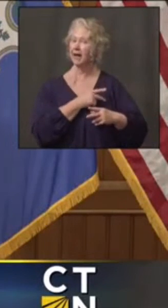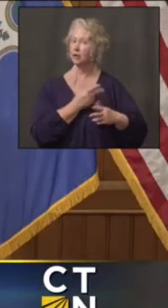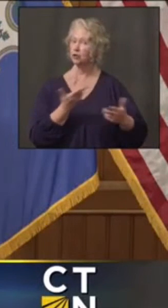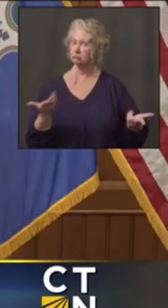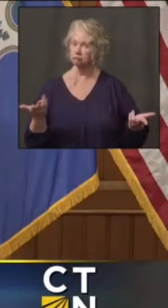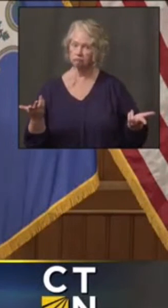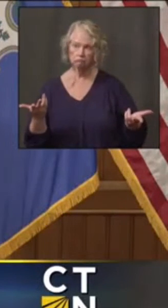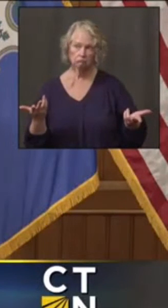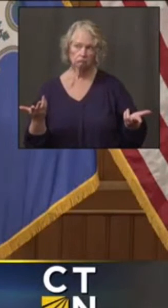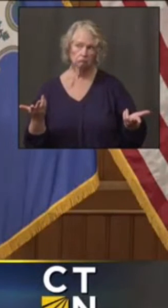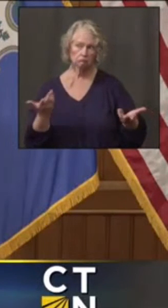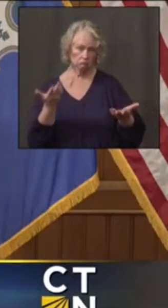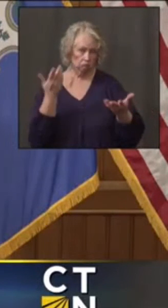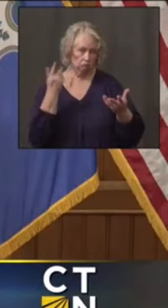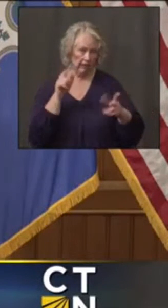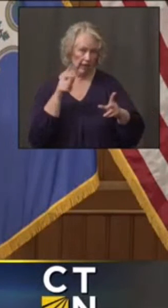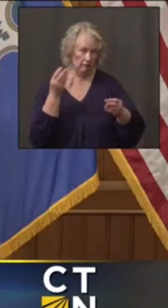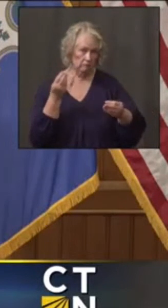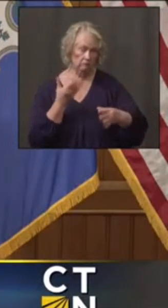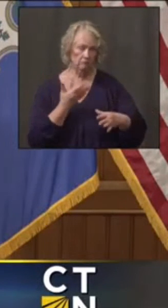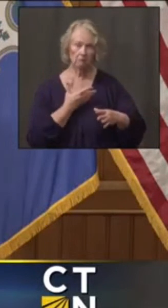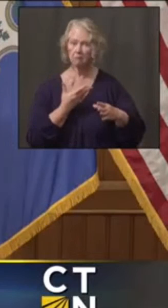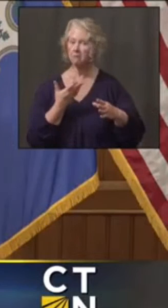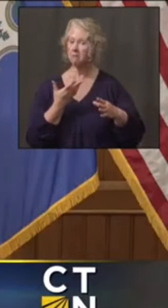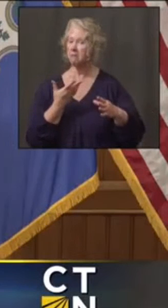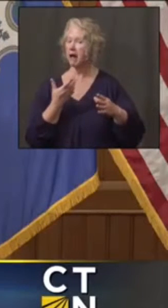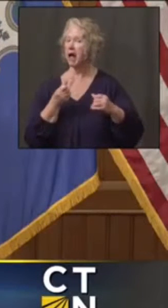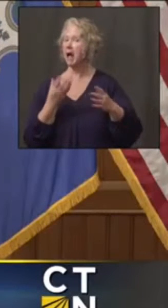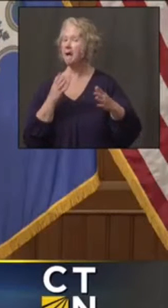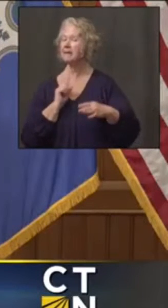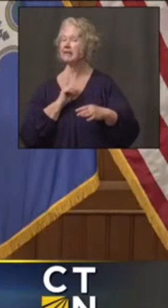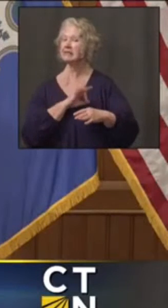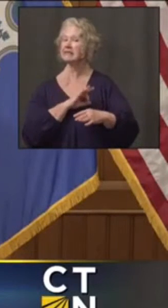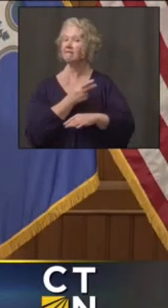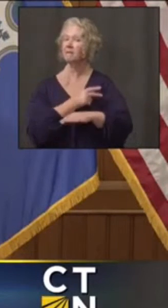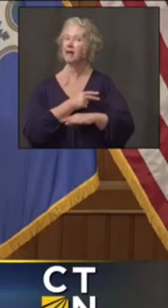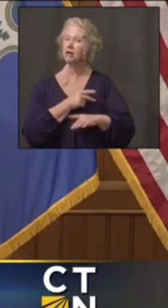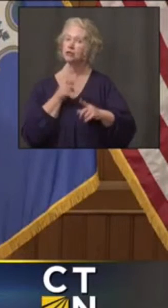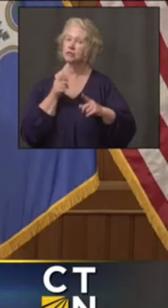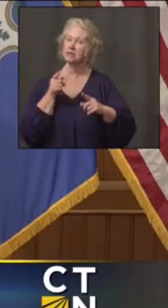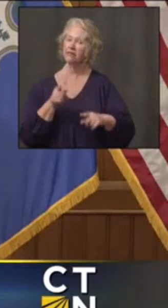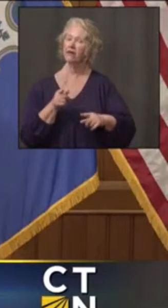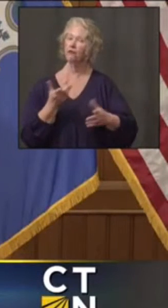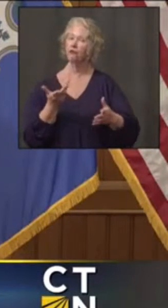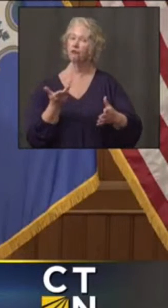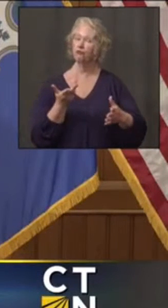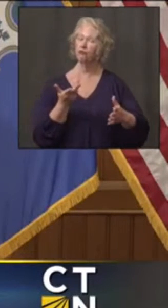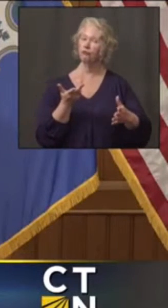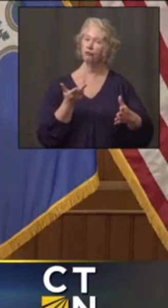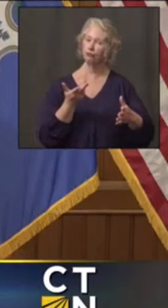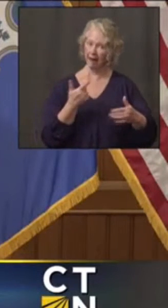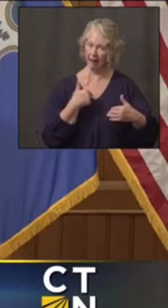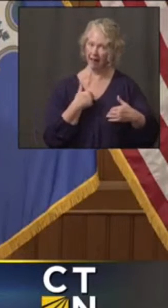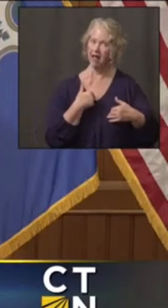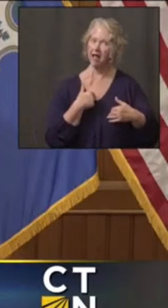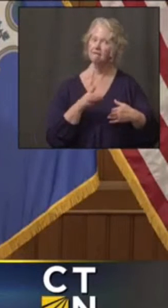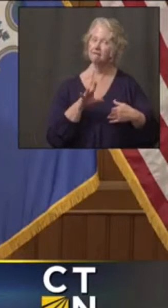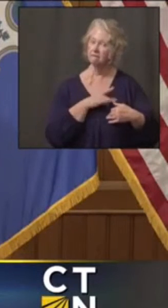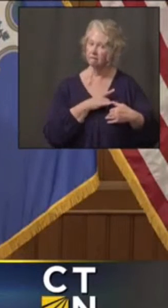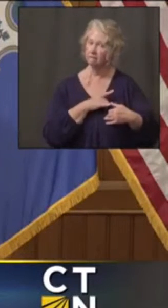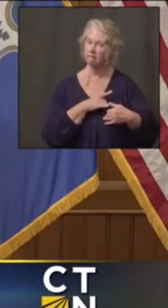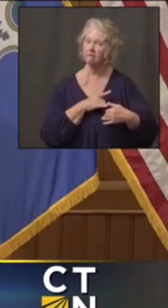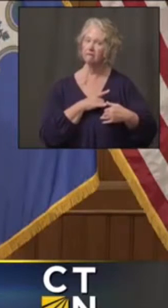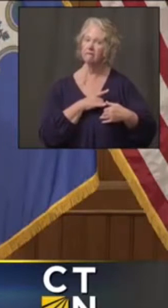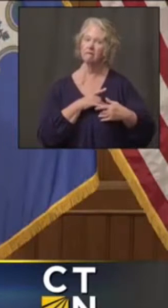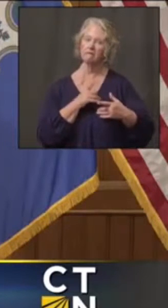kind of information on how many staff and patients there have been infected? Are patients